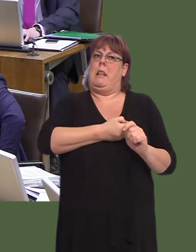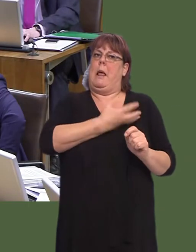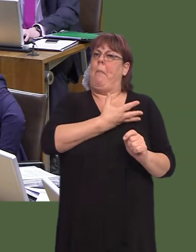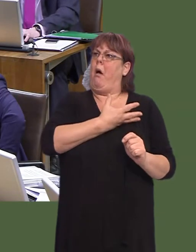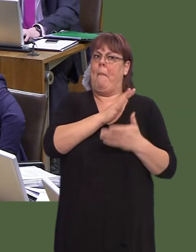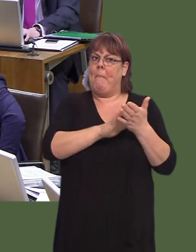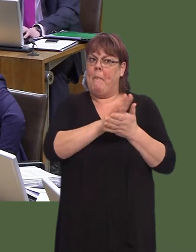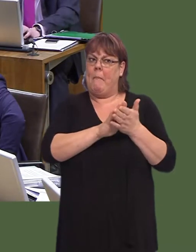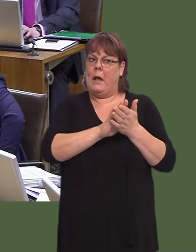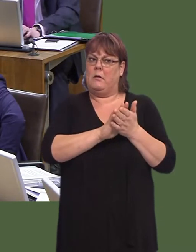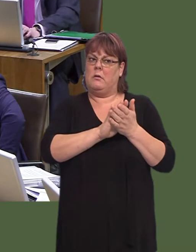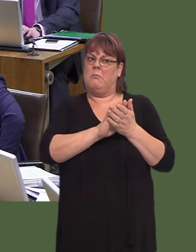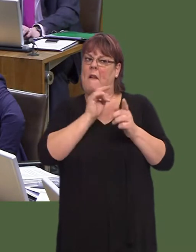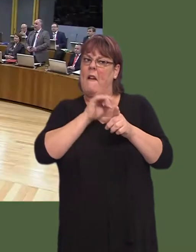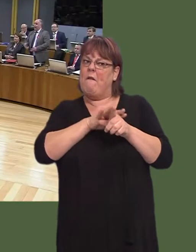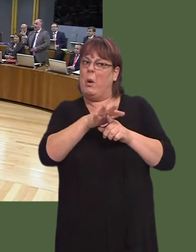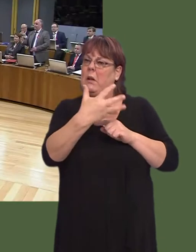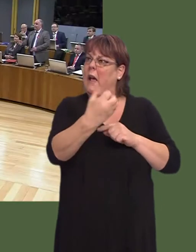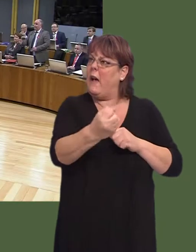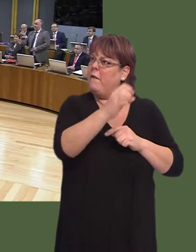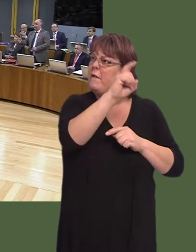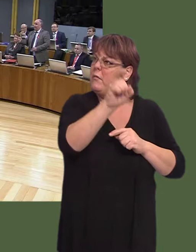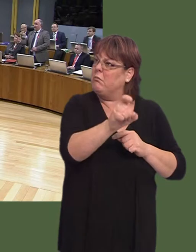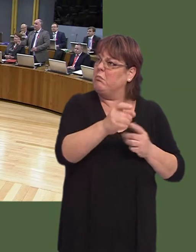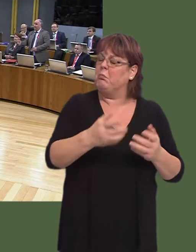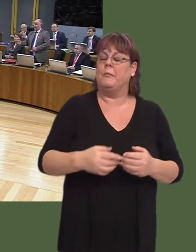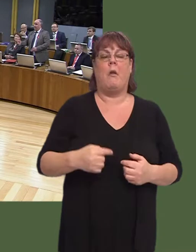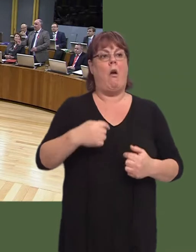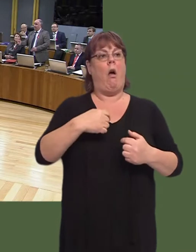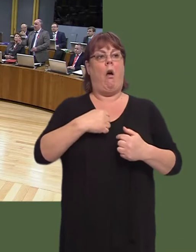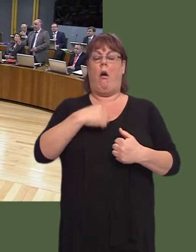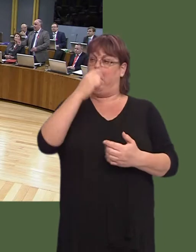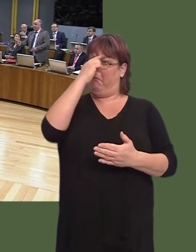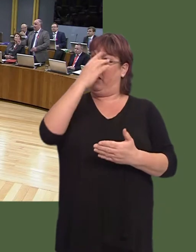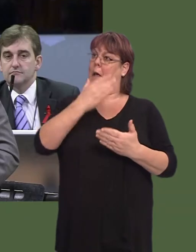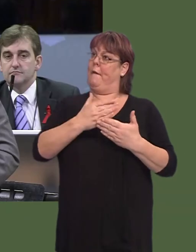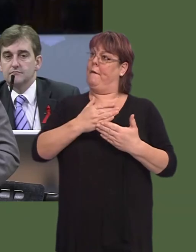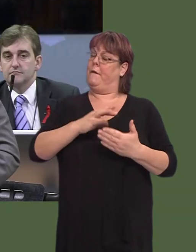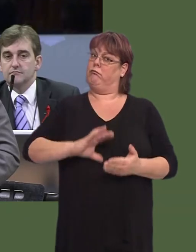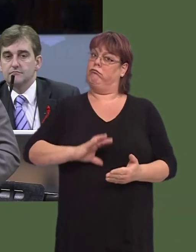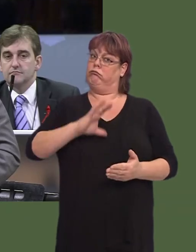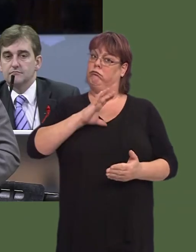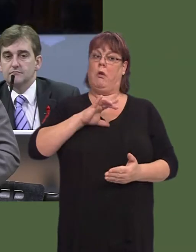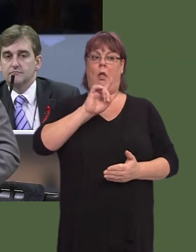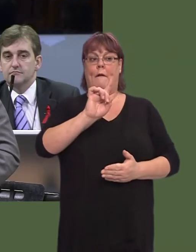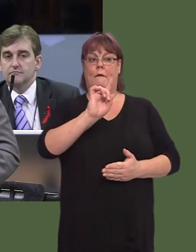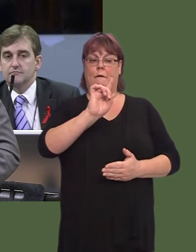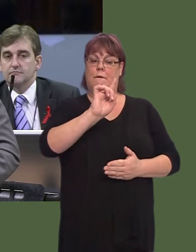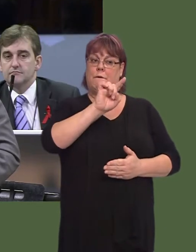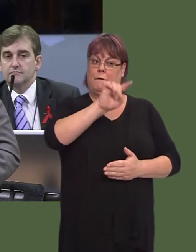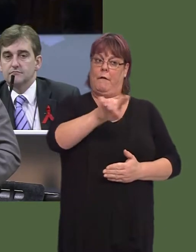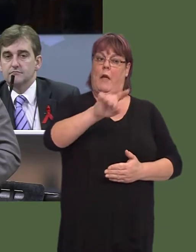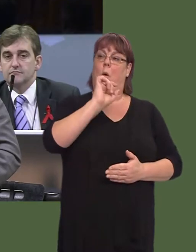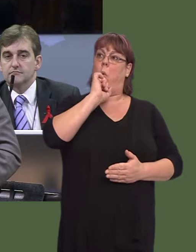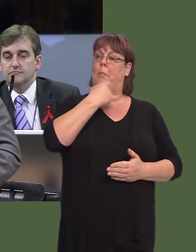Labour members to actually be objective in their scrutiny. I believe I believe that they will act with integrity